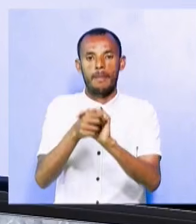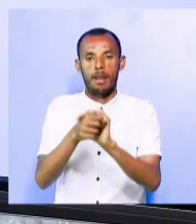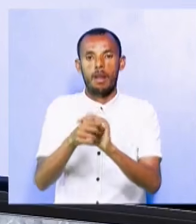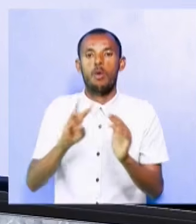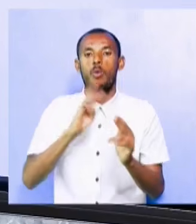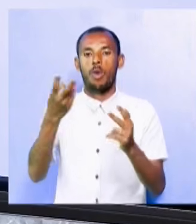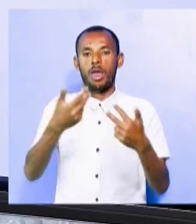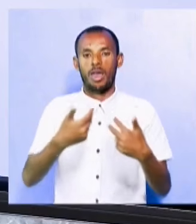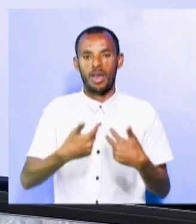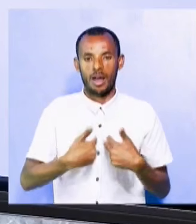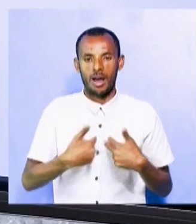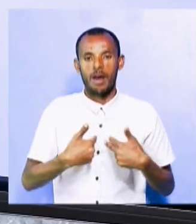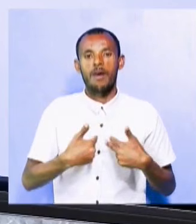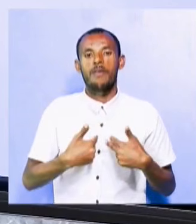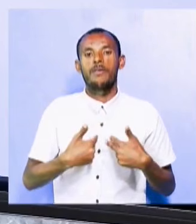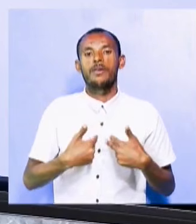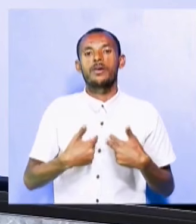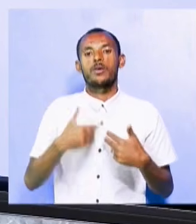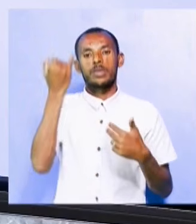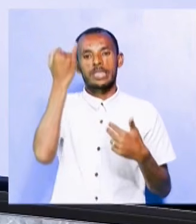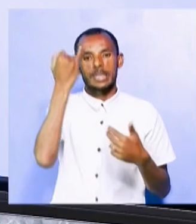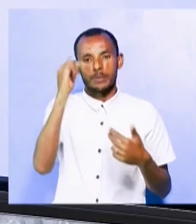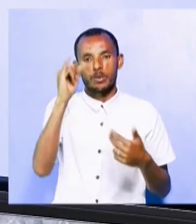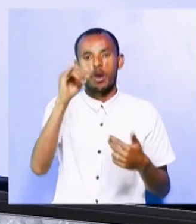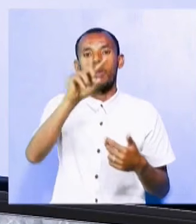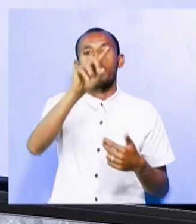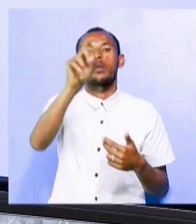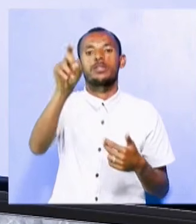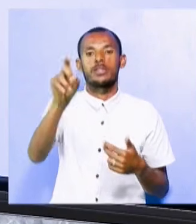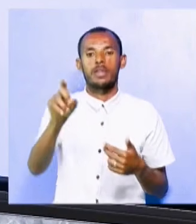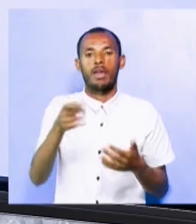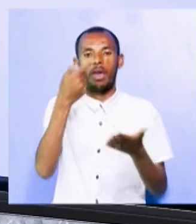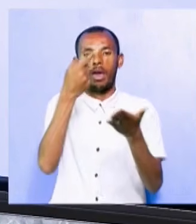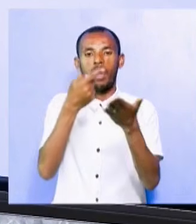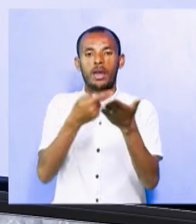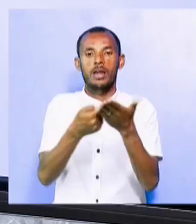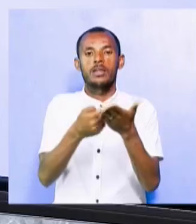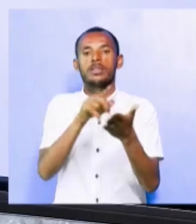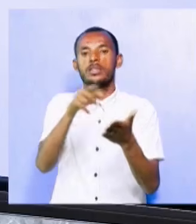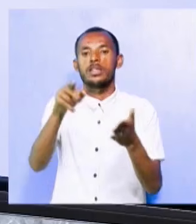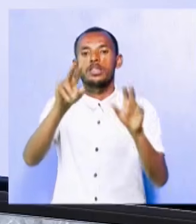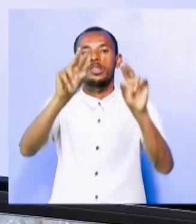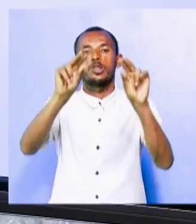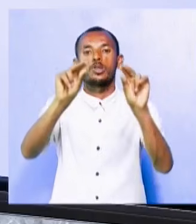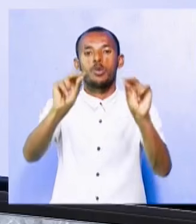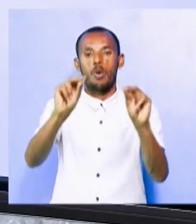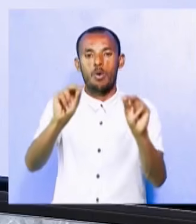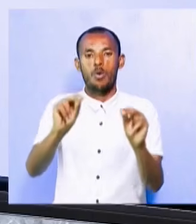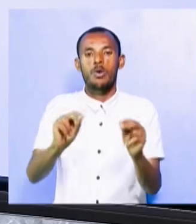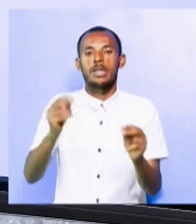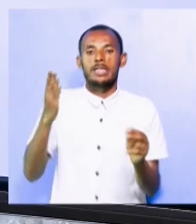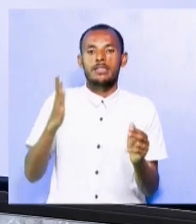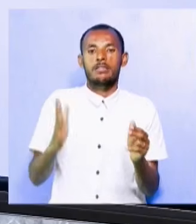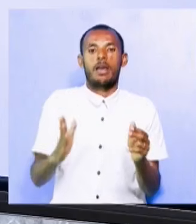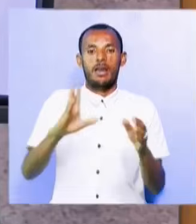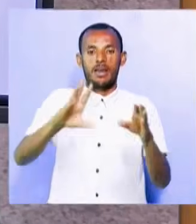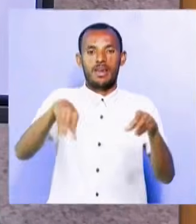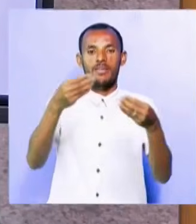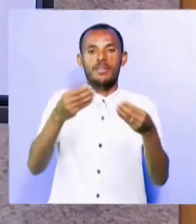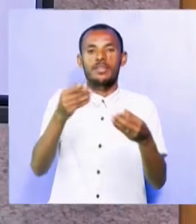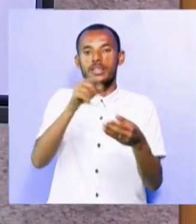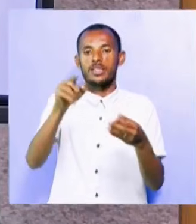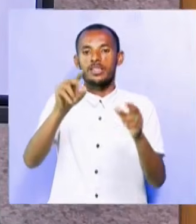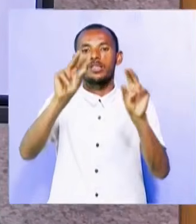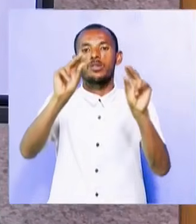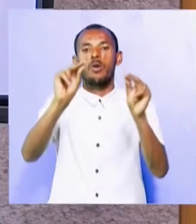we have a certain conceptual question. Here, there is no side given, there is no